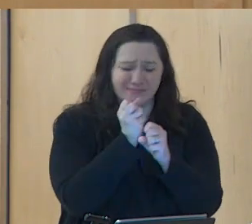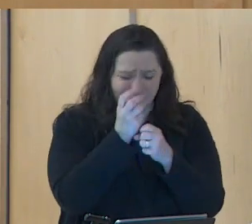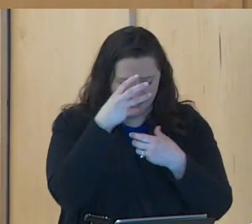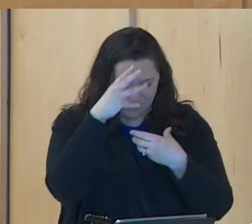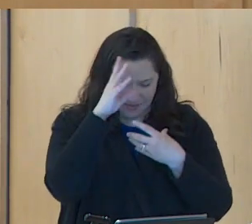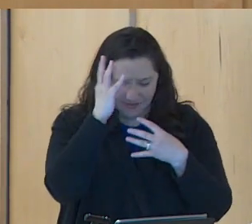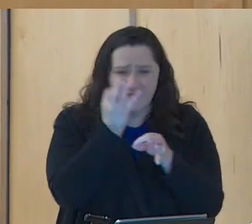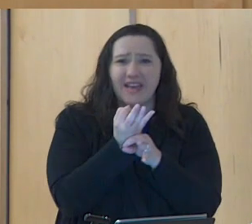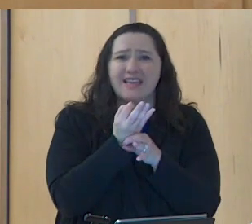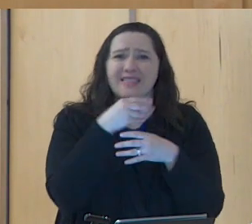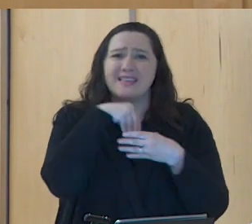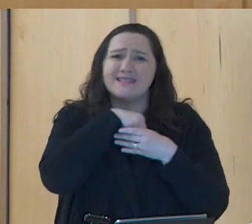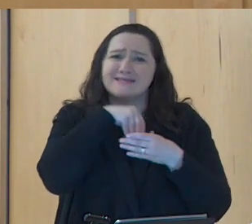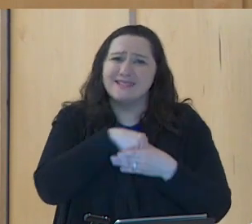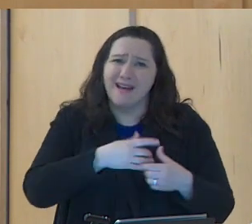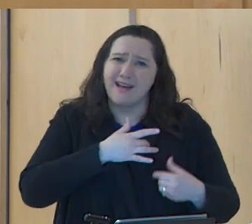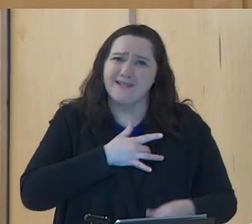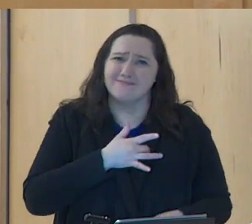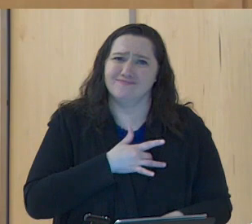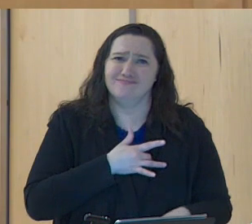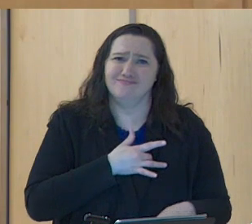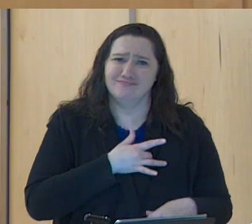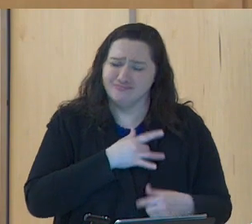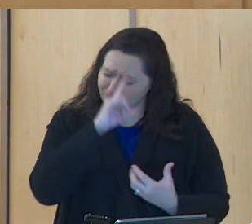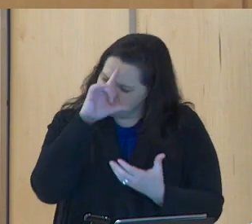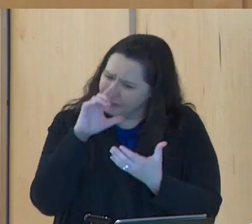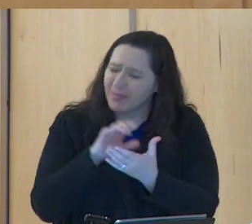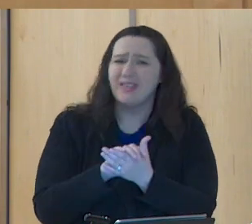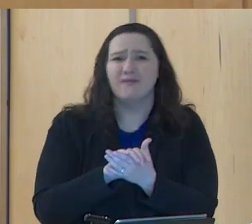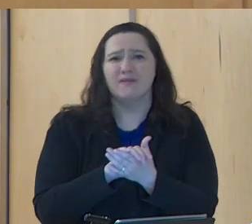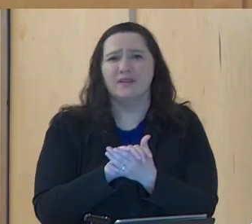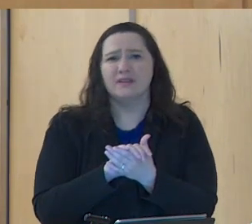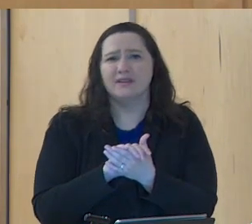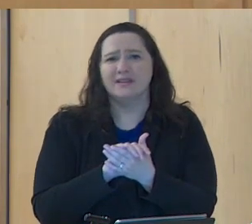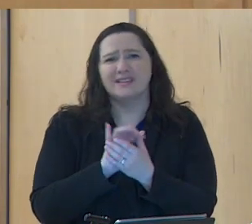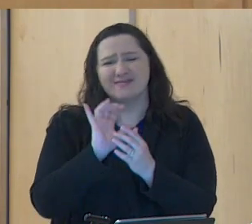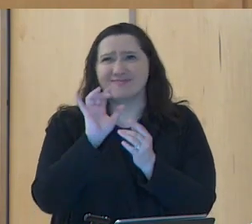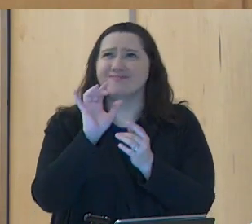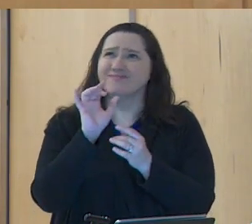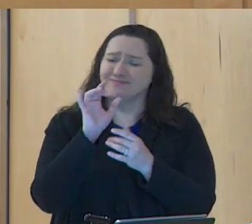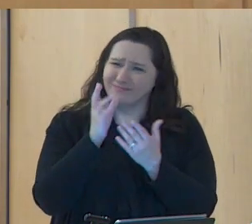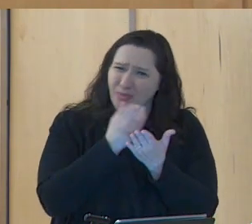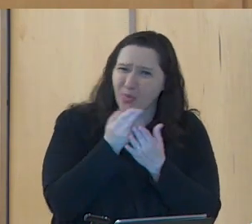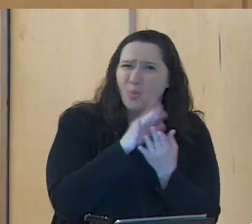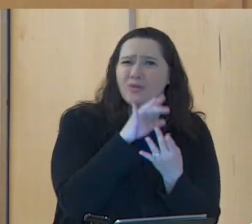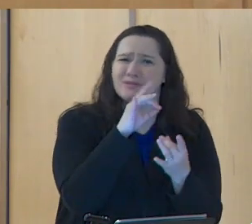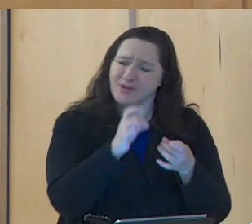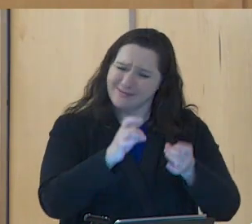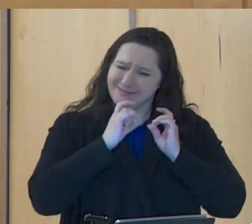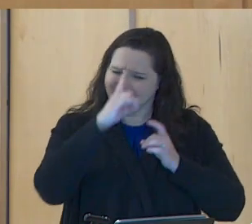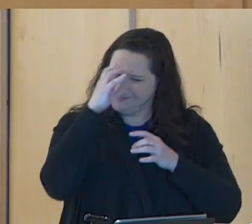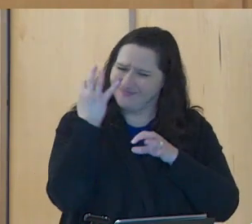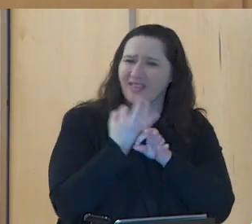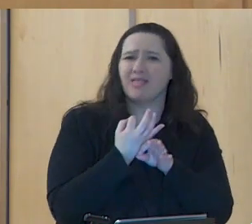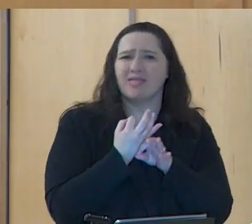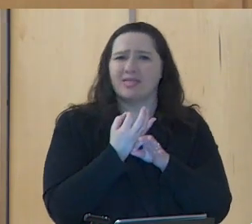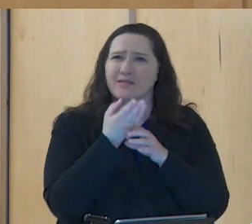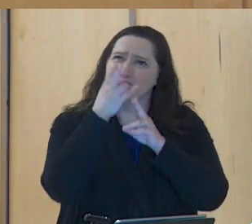to believe in our Savior God, he gives us the faith by which we honor and praise